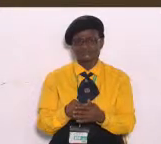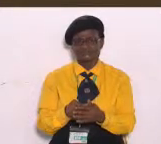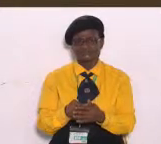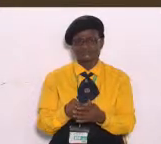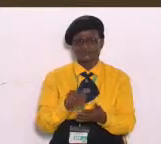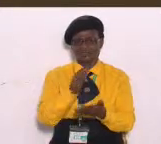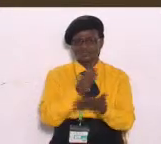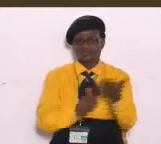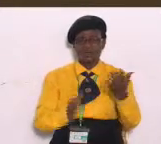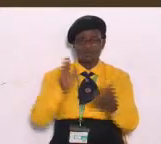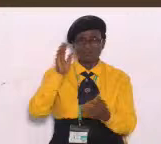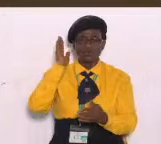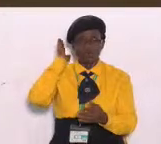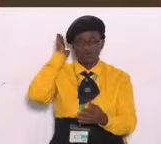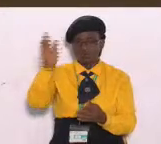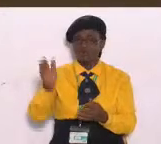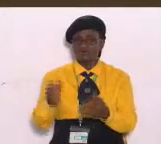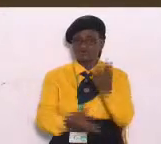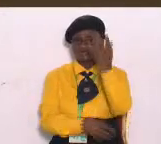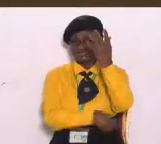Some will steal,